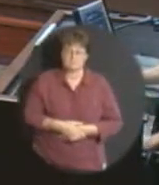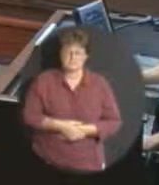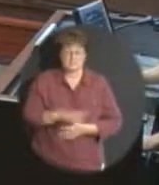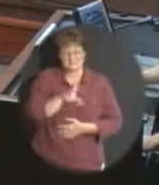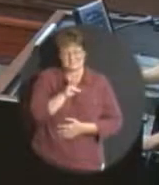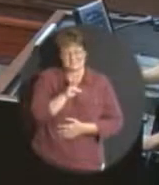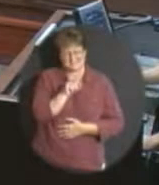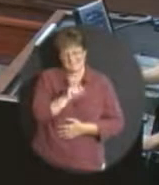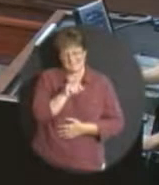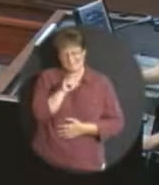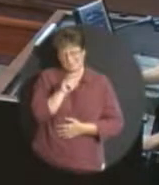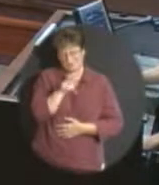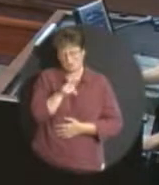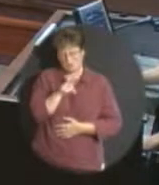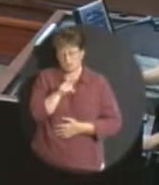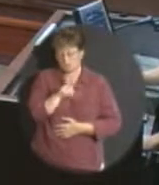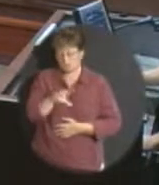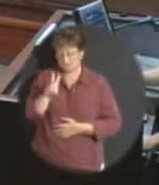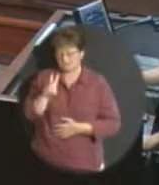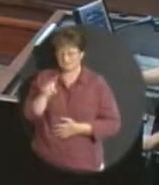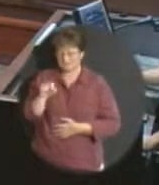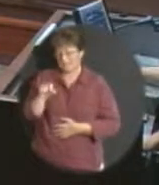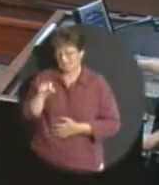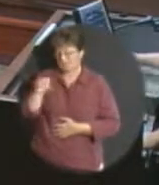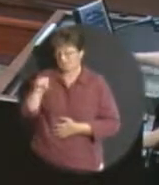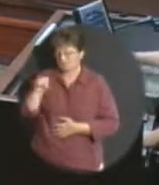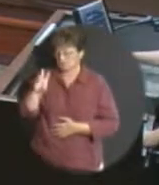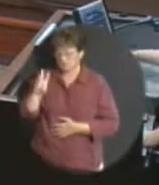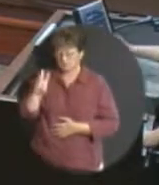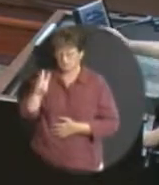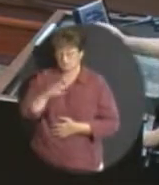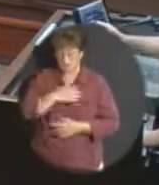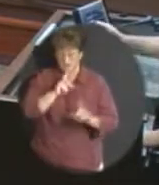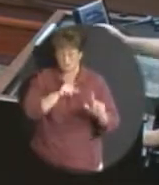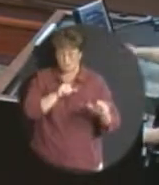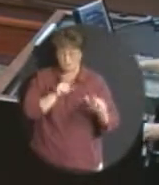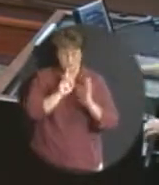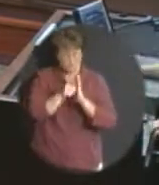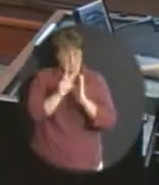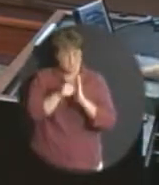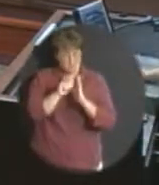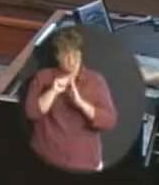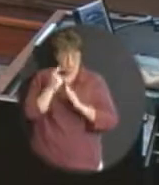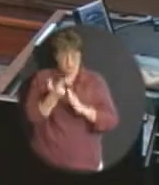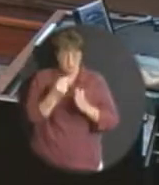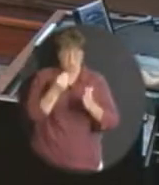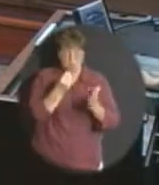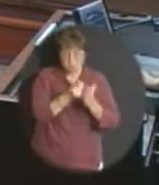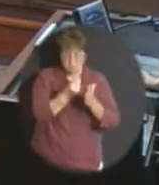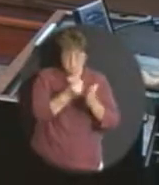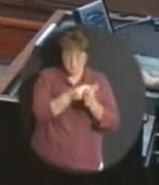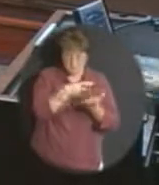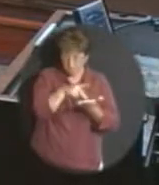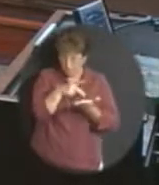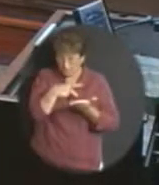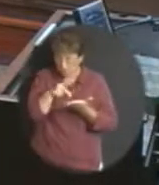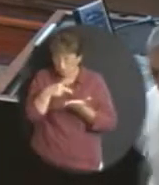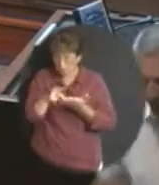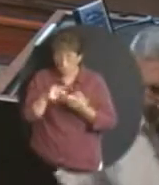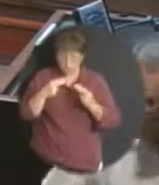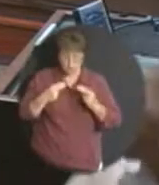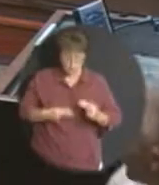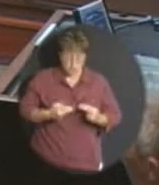6.01 through 6.06, we have approval of our minutes, our financial reports, our accounts payable, human resources, an